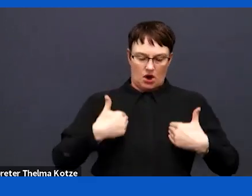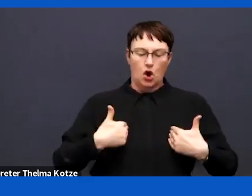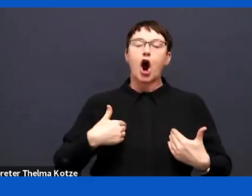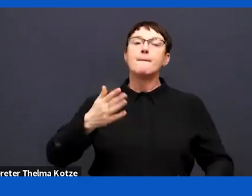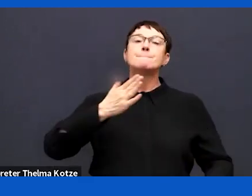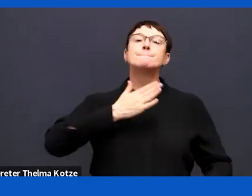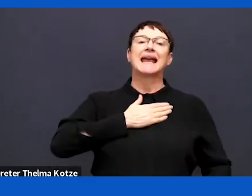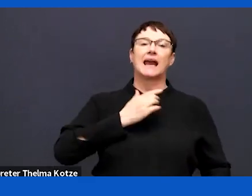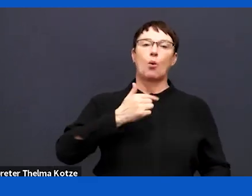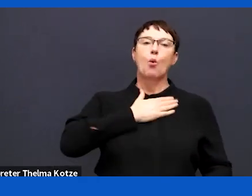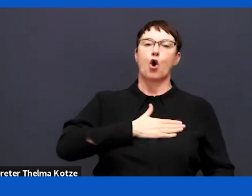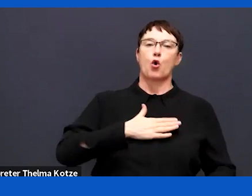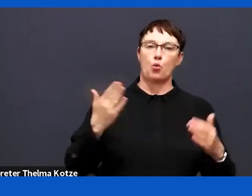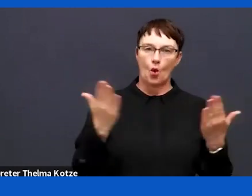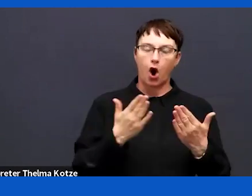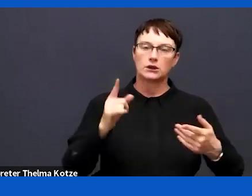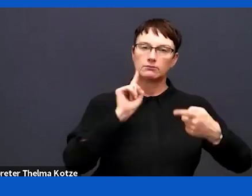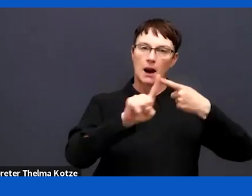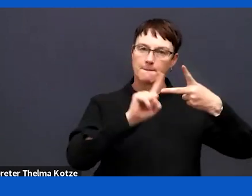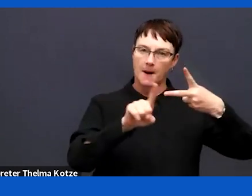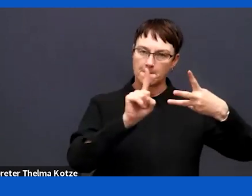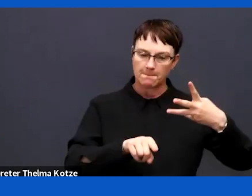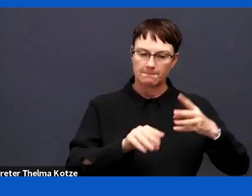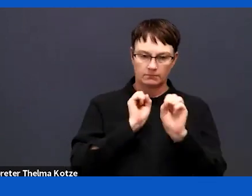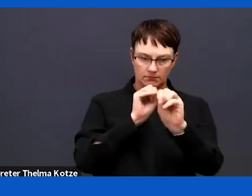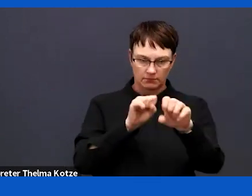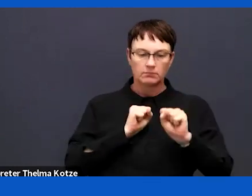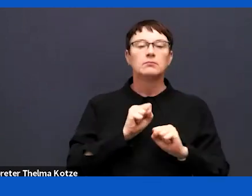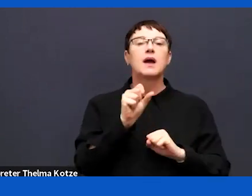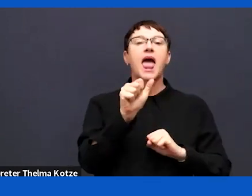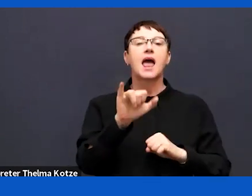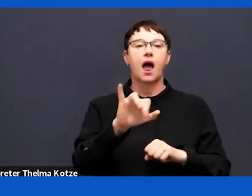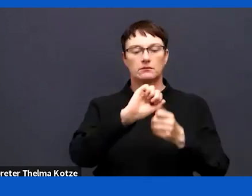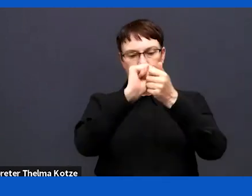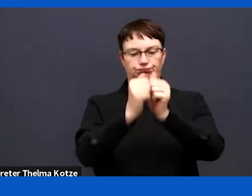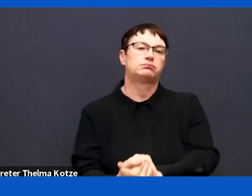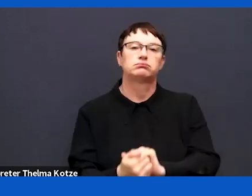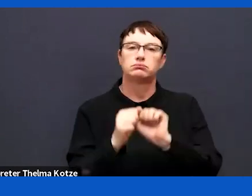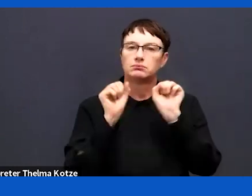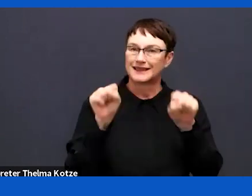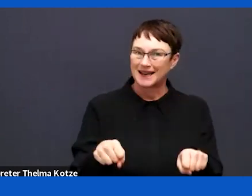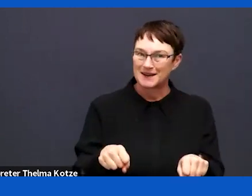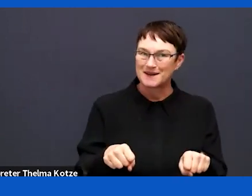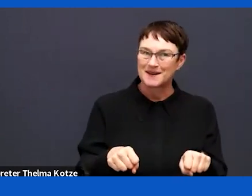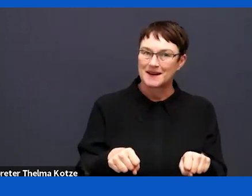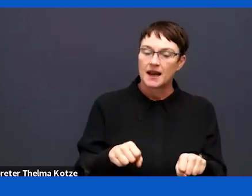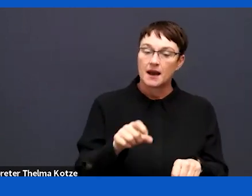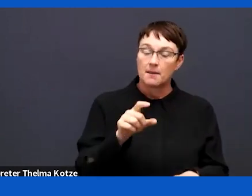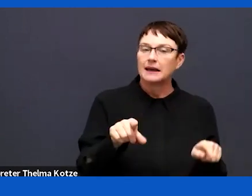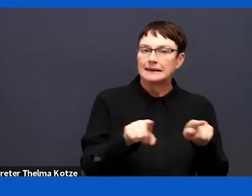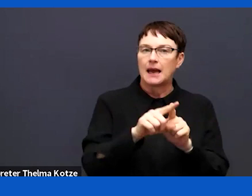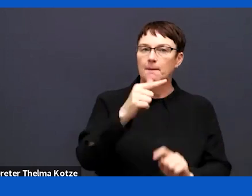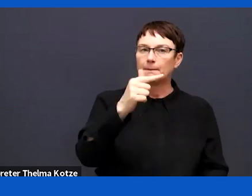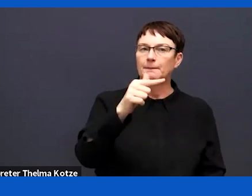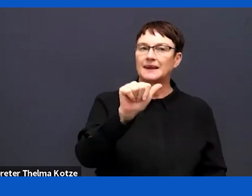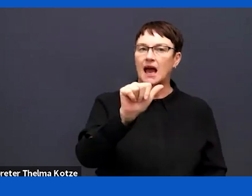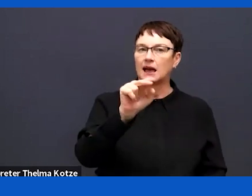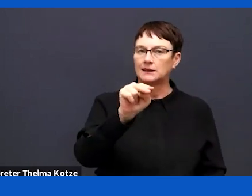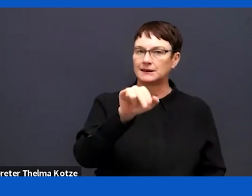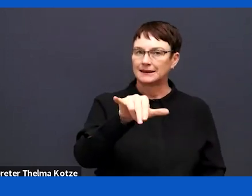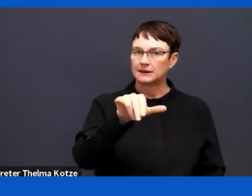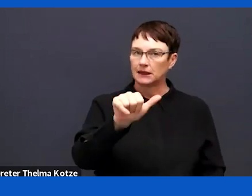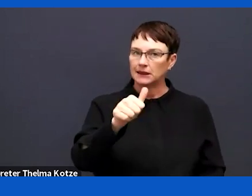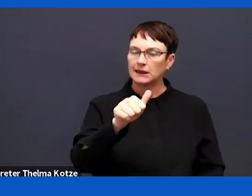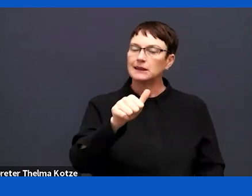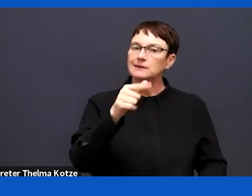so to speak. Yeah. So that's taking, just to go back to what Tanja Kloit said, that AI in the hands of the user instead of the other way around. So that's really, so